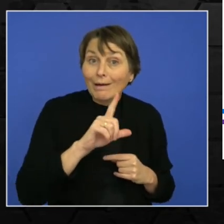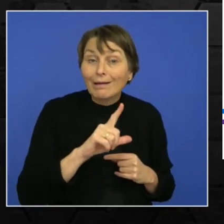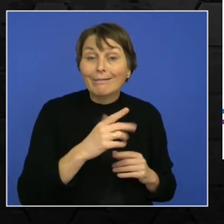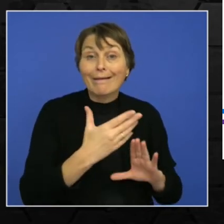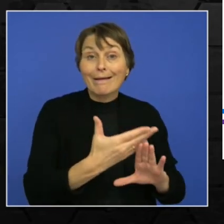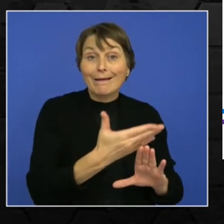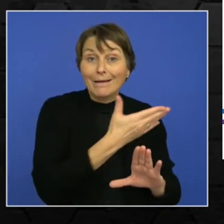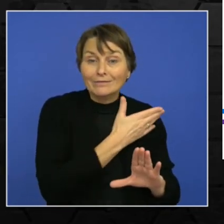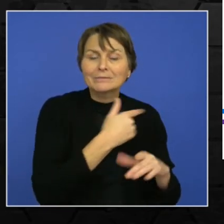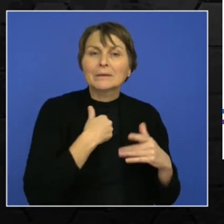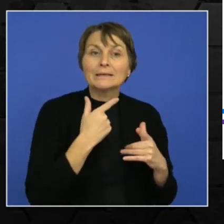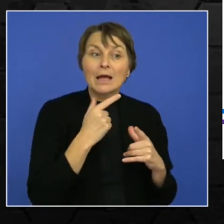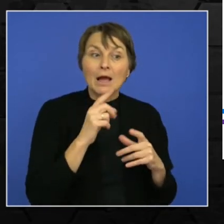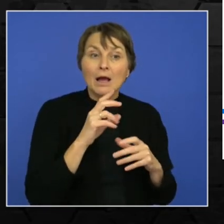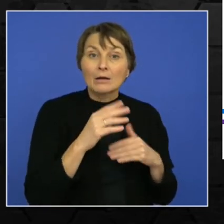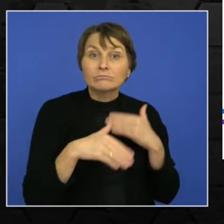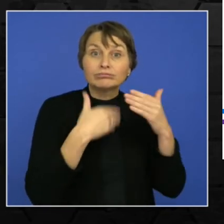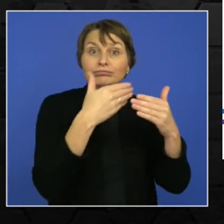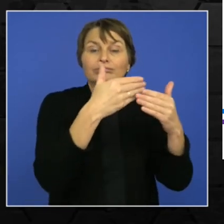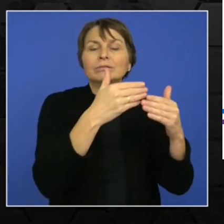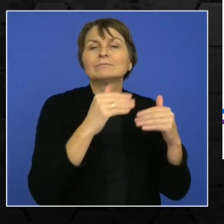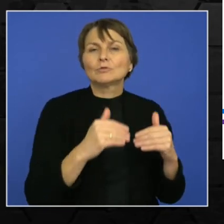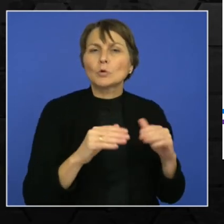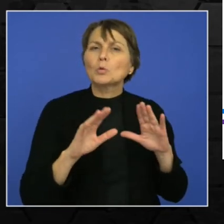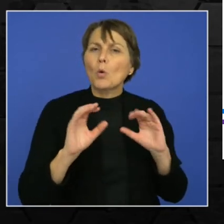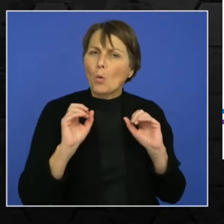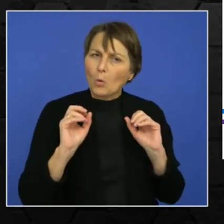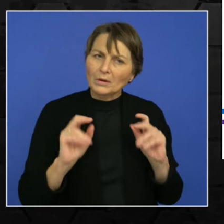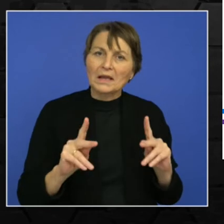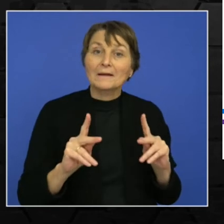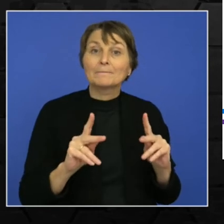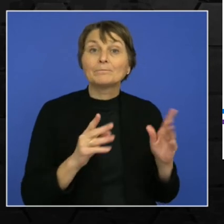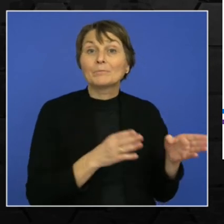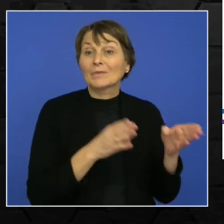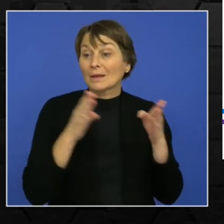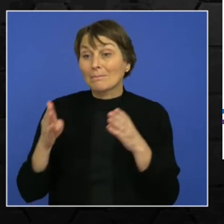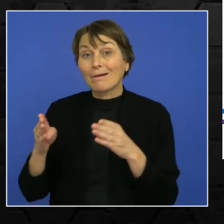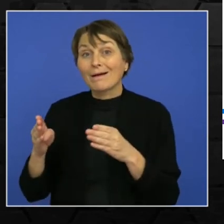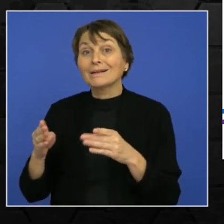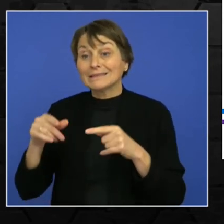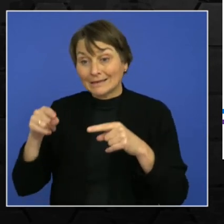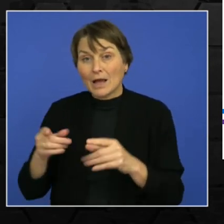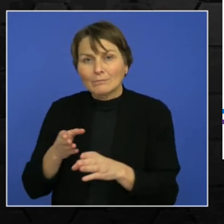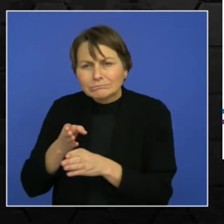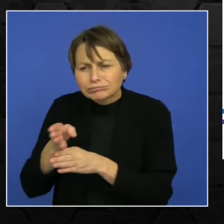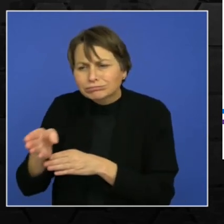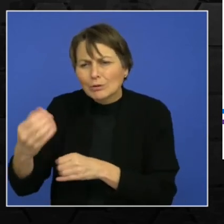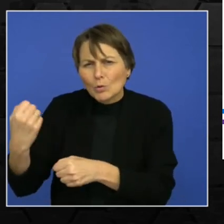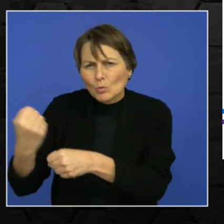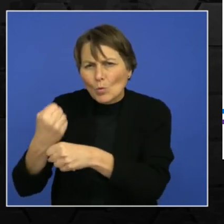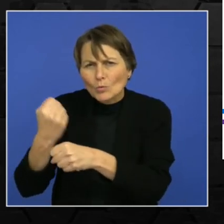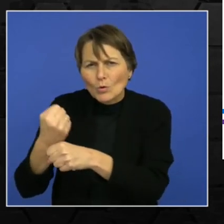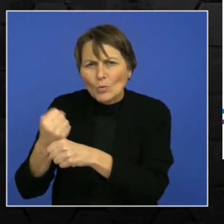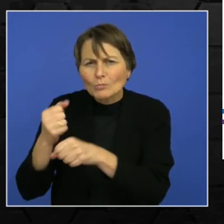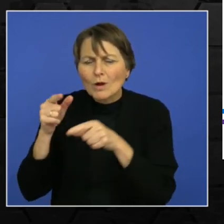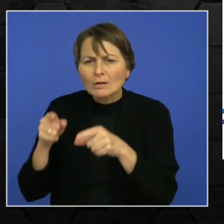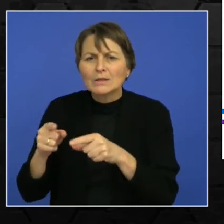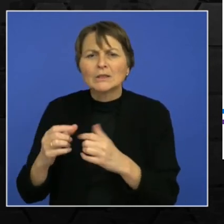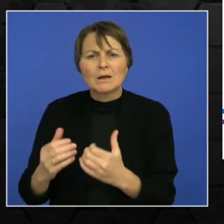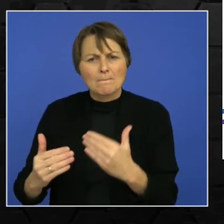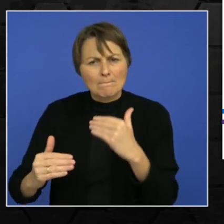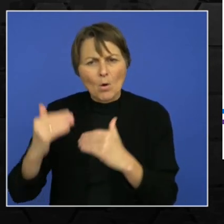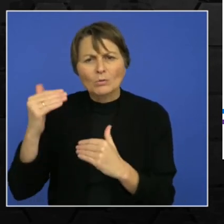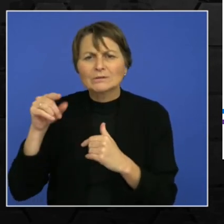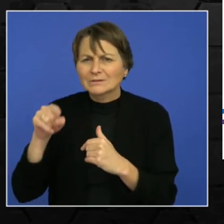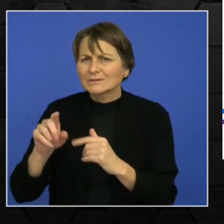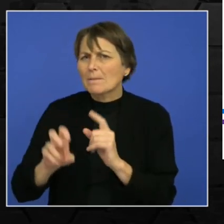include deployment most of the time. And in the industry, things are very fast paced, and you're mostly dealing with Python or SQL.